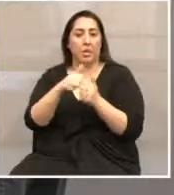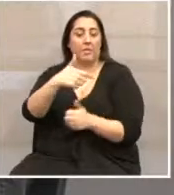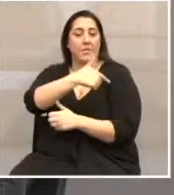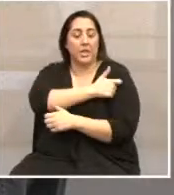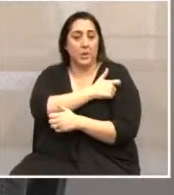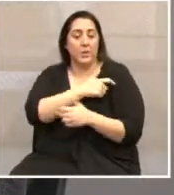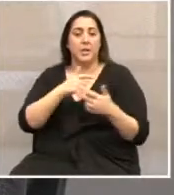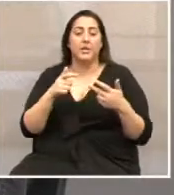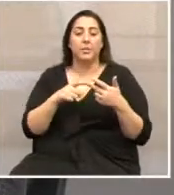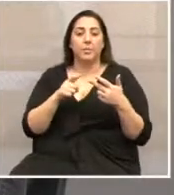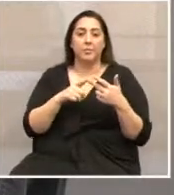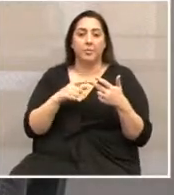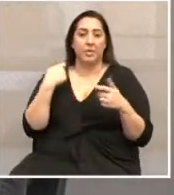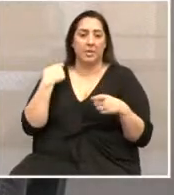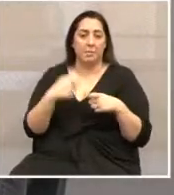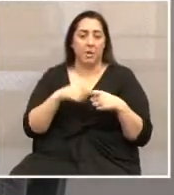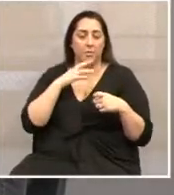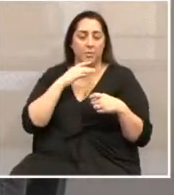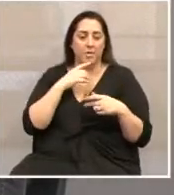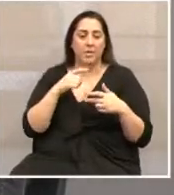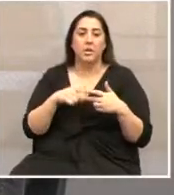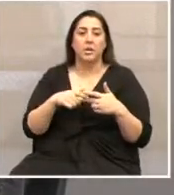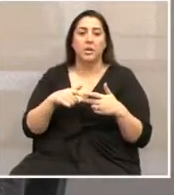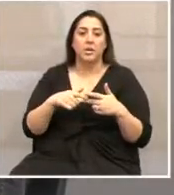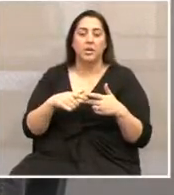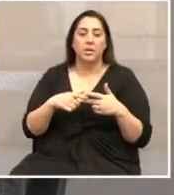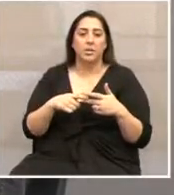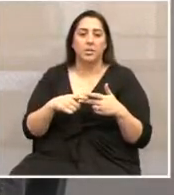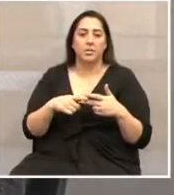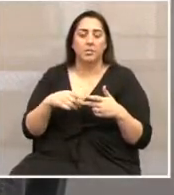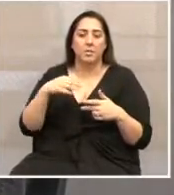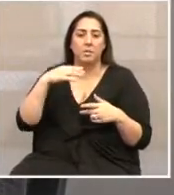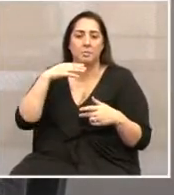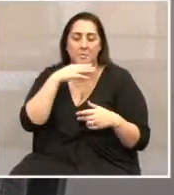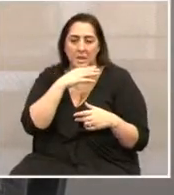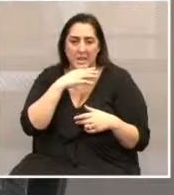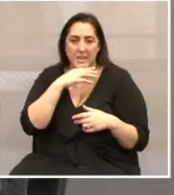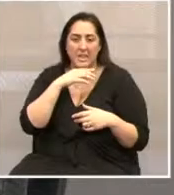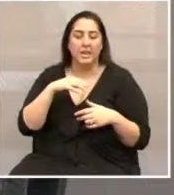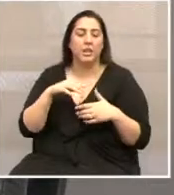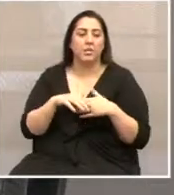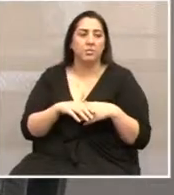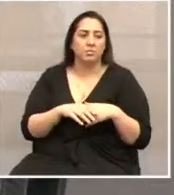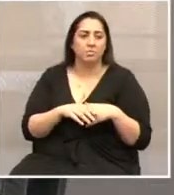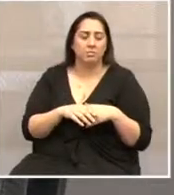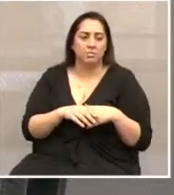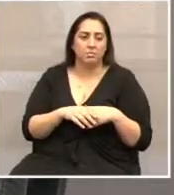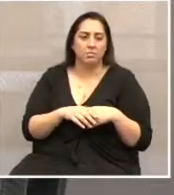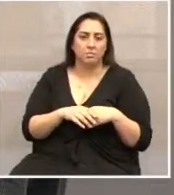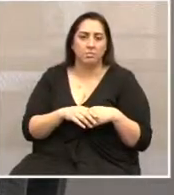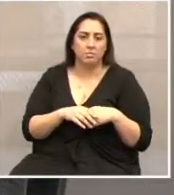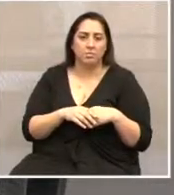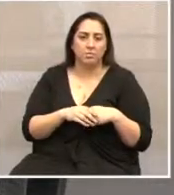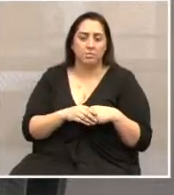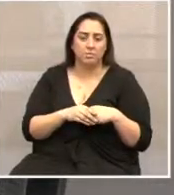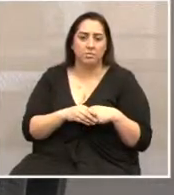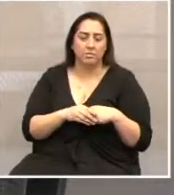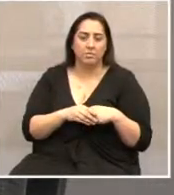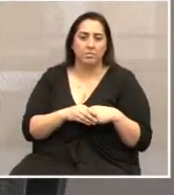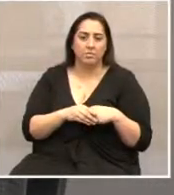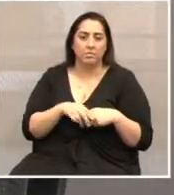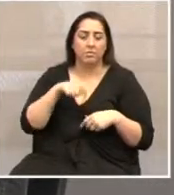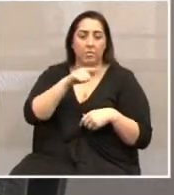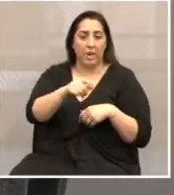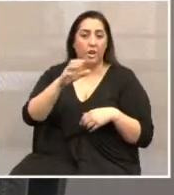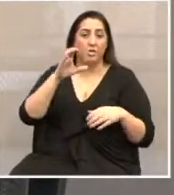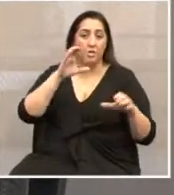Mentiras sobre 6 de enero. Hay proliferación en medios de comunicaciones